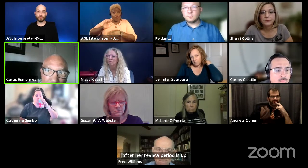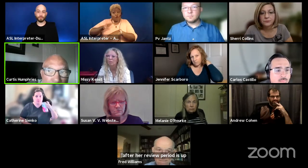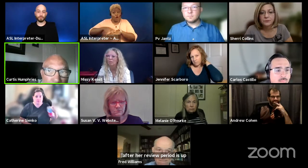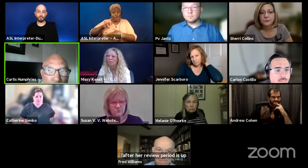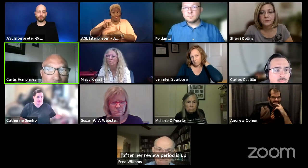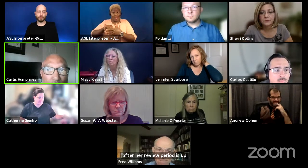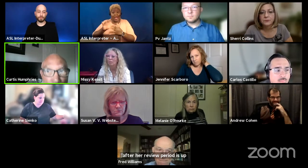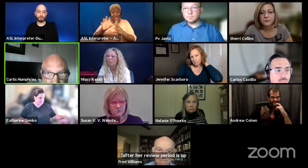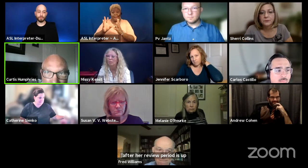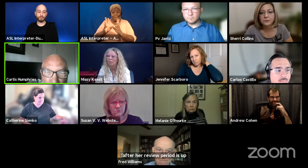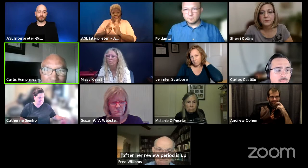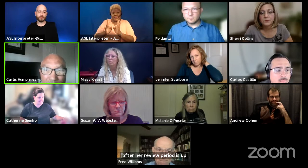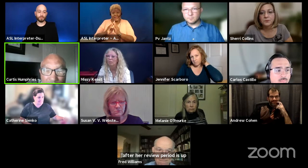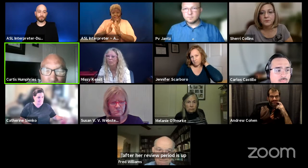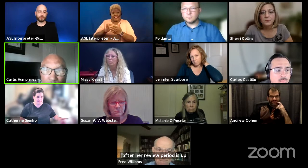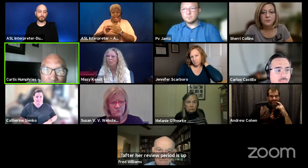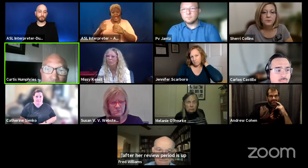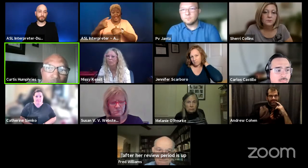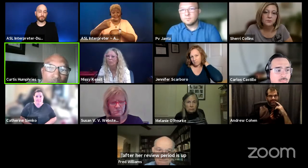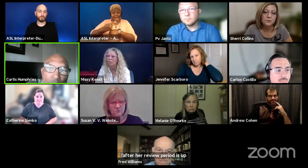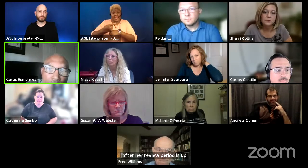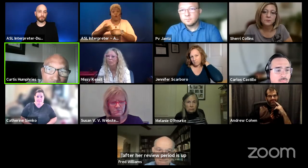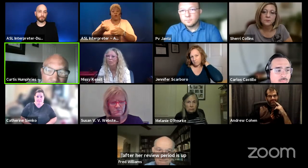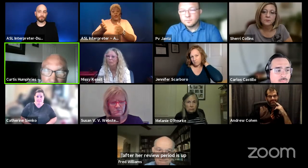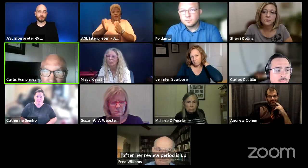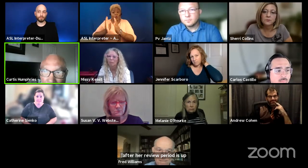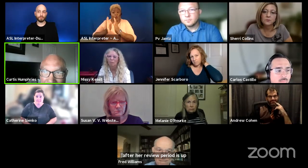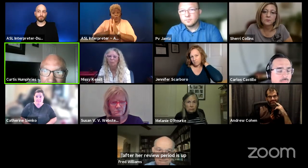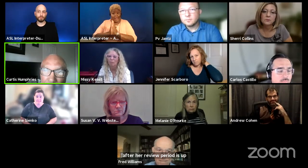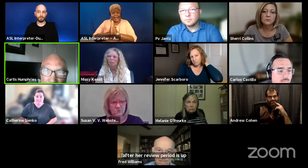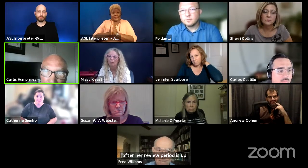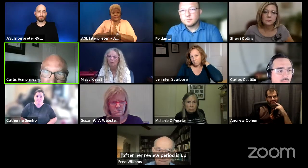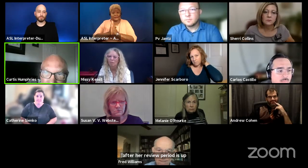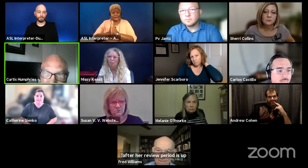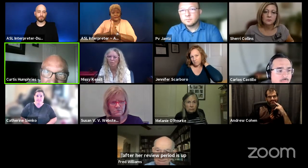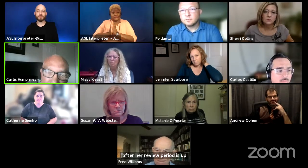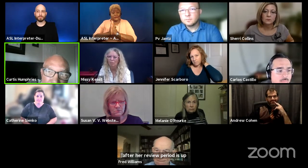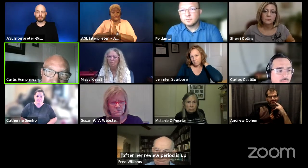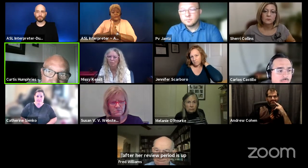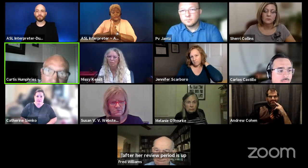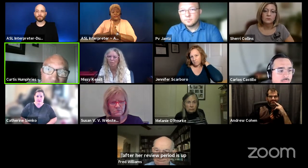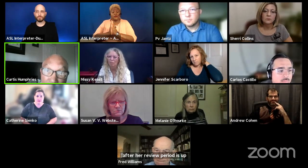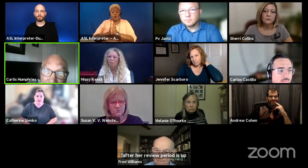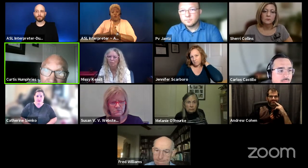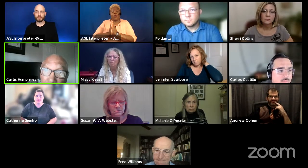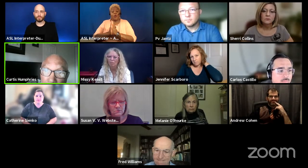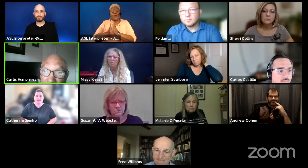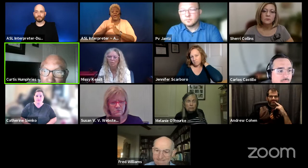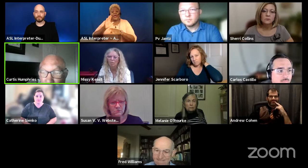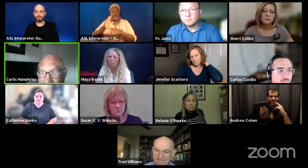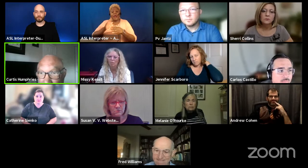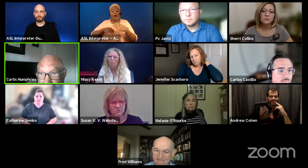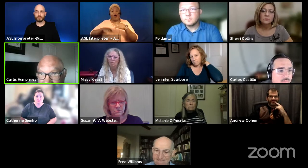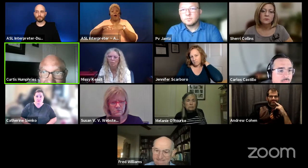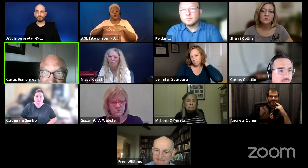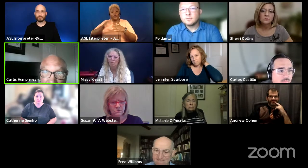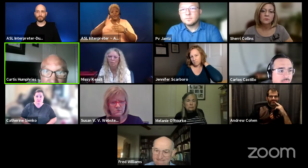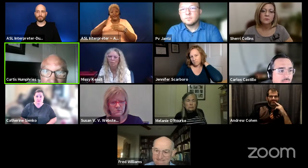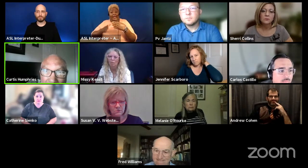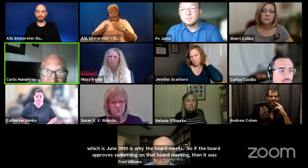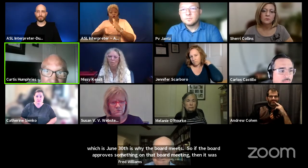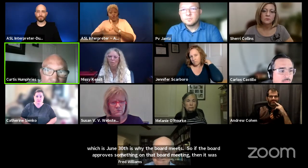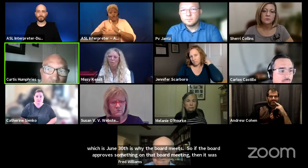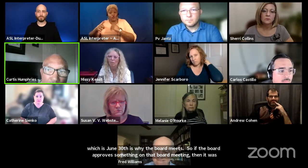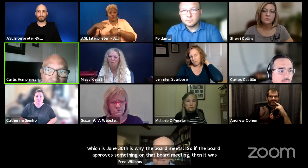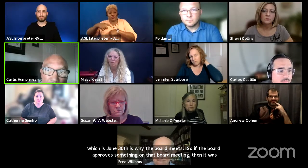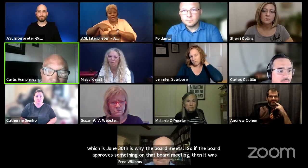meeting, then it was requested will be to Rachel it back to her at the end of her review period, which will be the